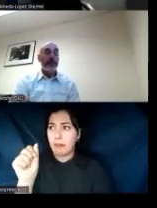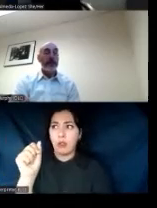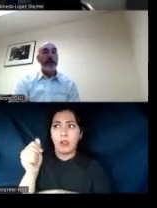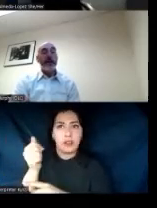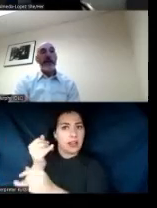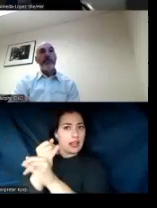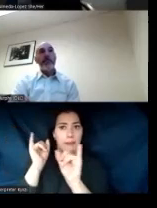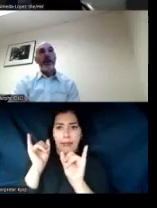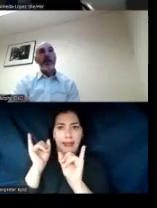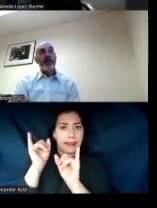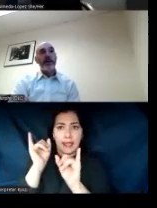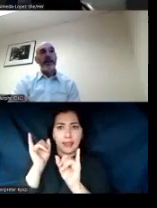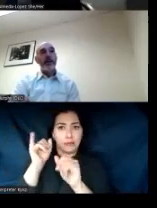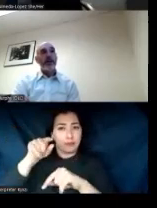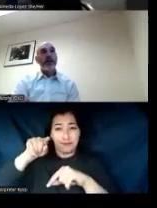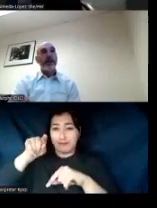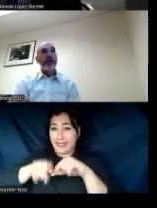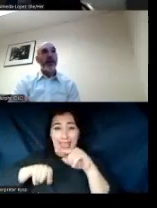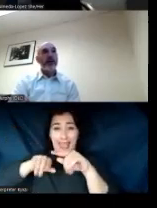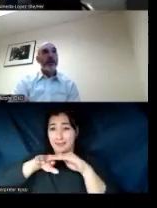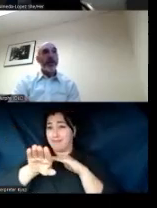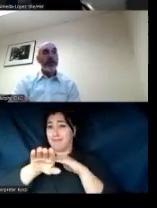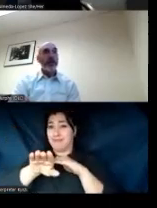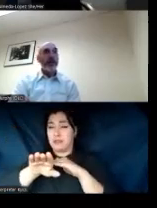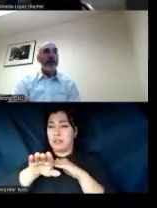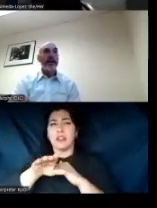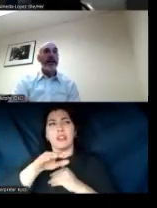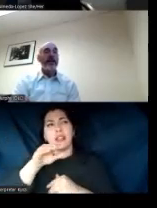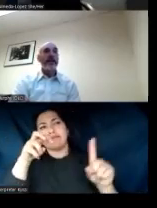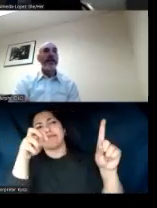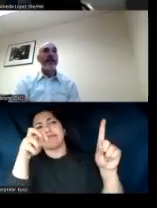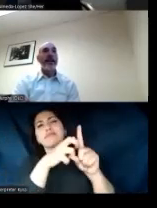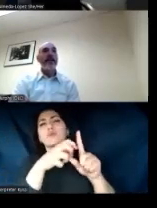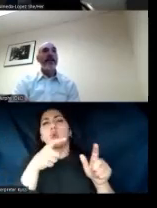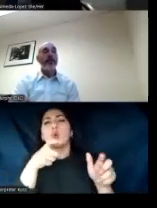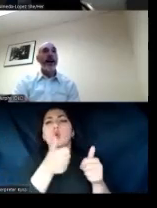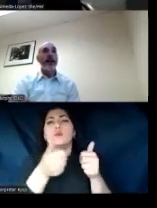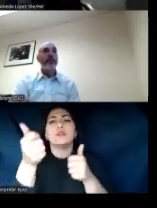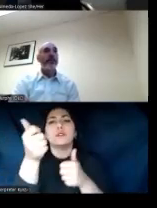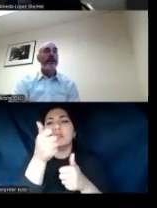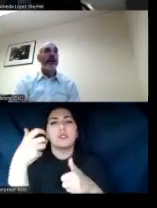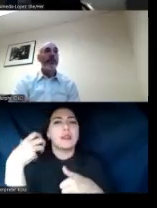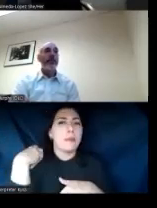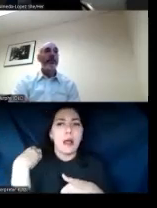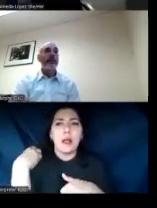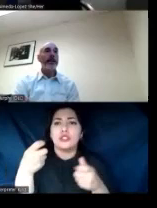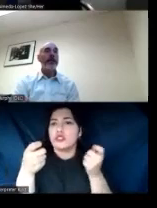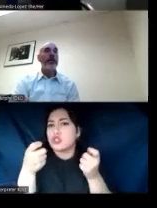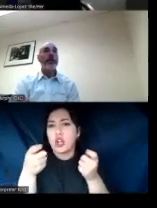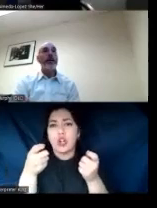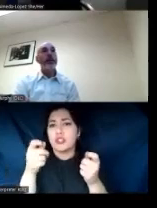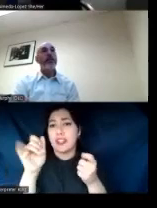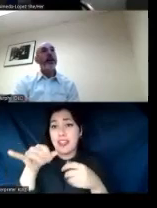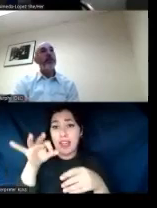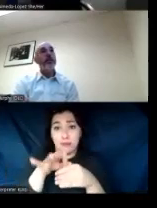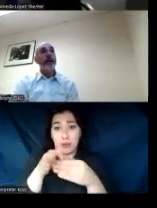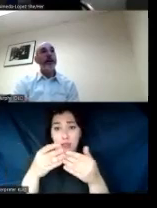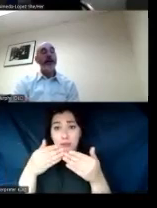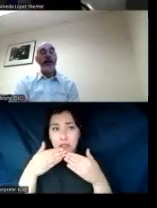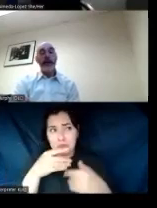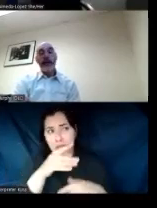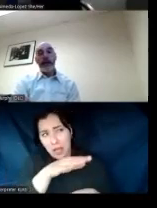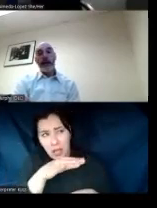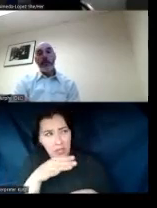door, talk to the person in charge of the polling place and see if perhaps the door can be propped